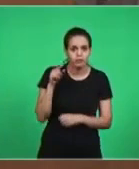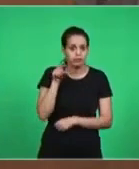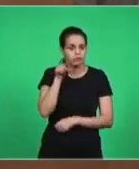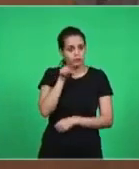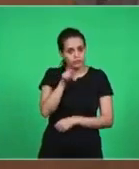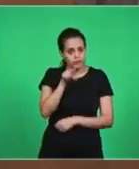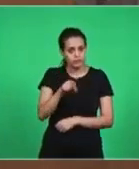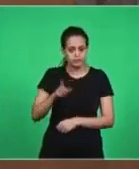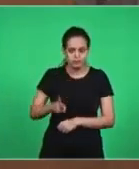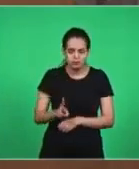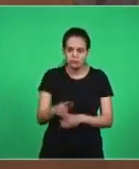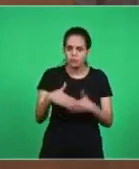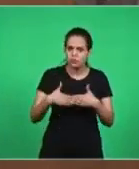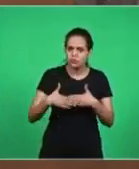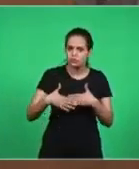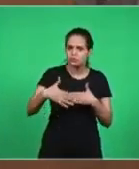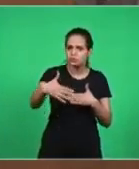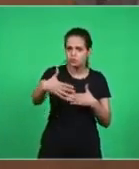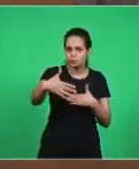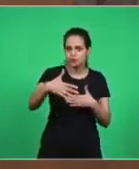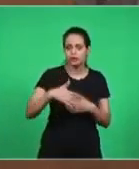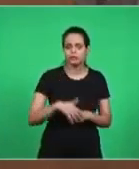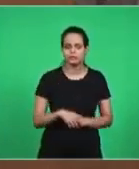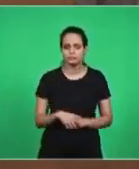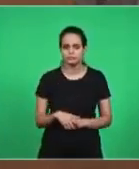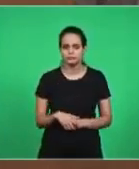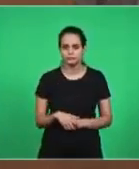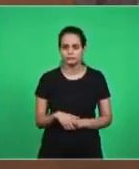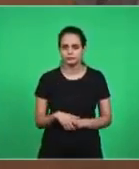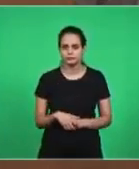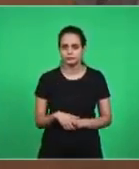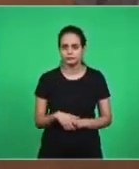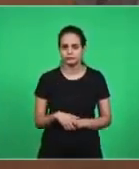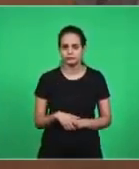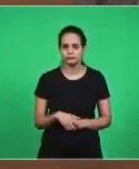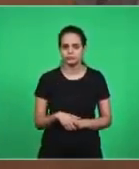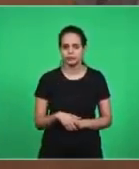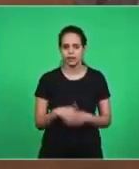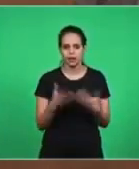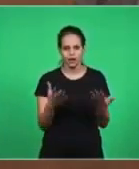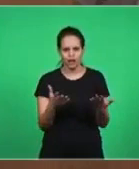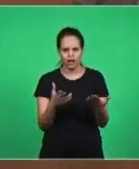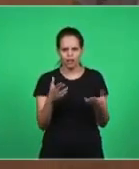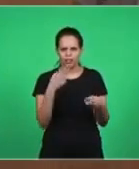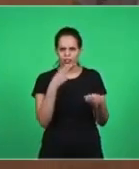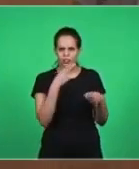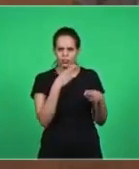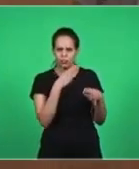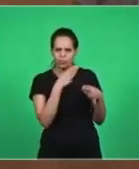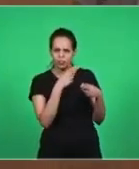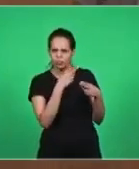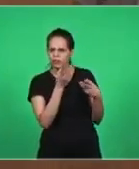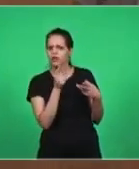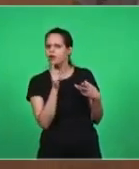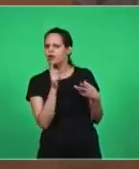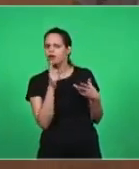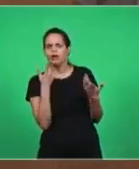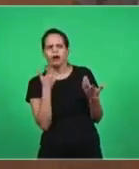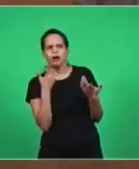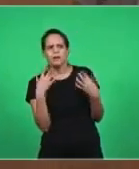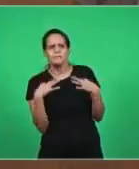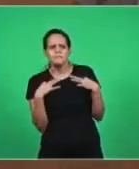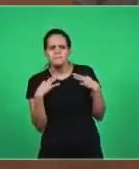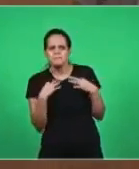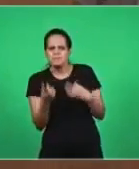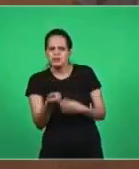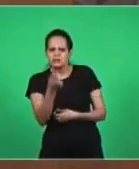one, just give sequence to, don't think that you're going to put people without the appropriate garments